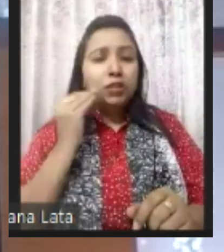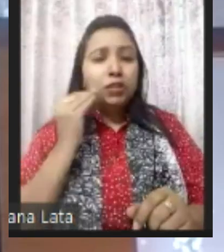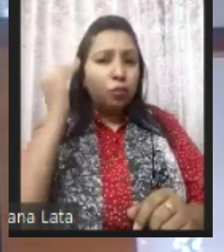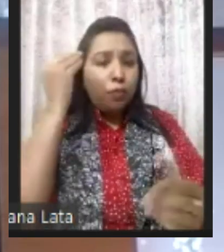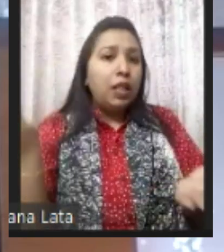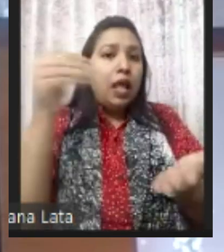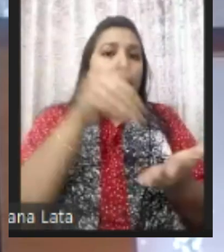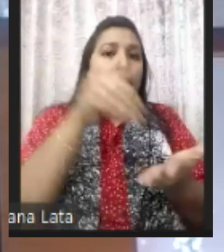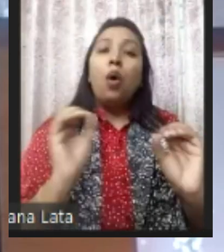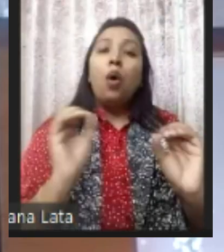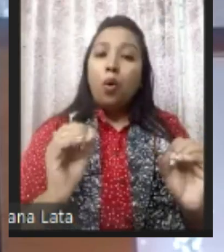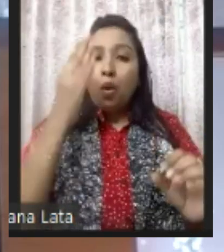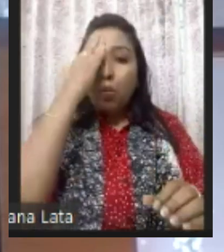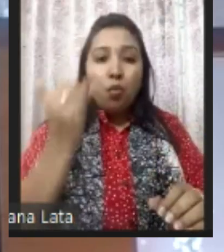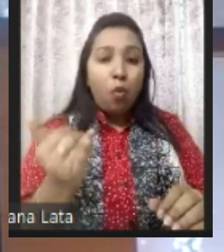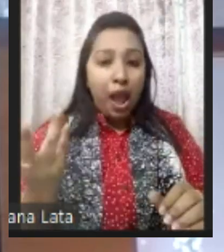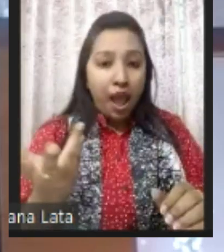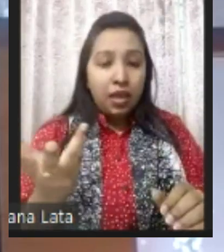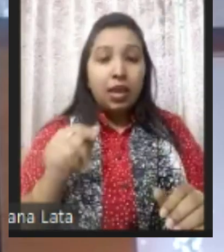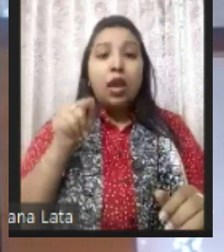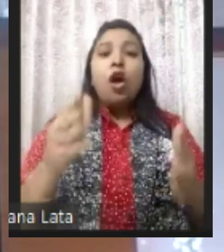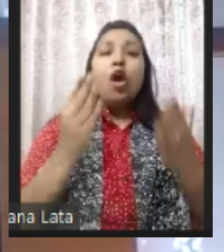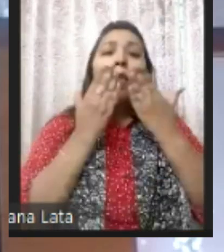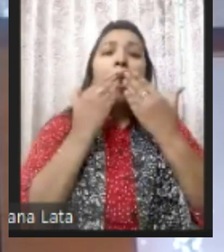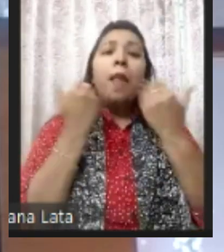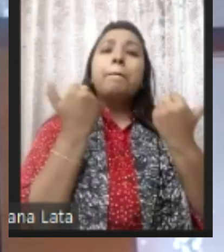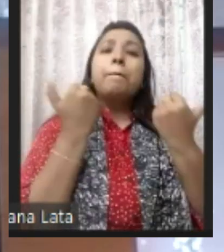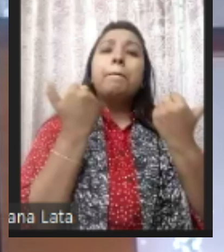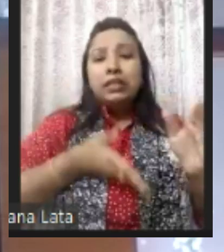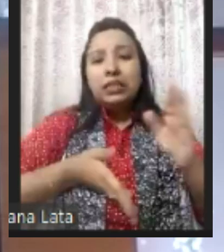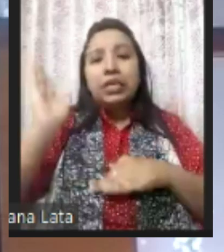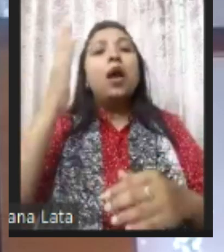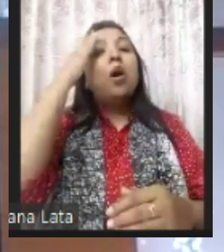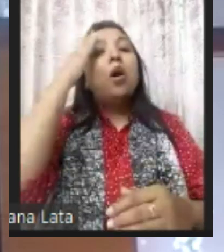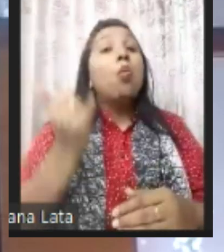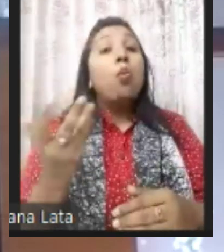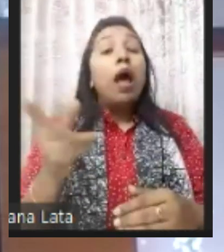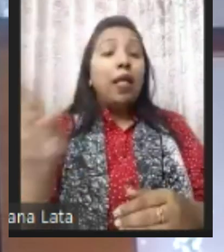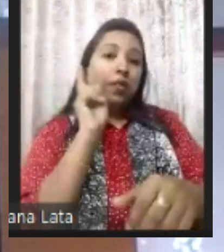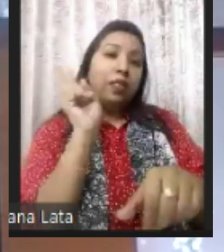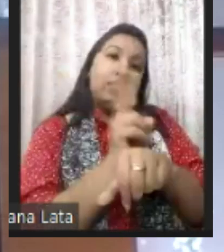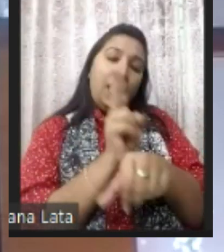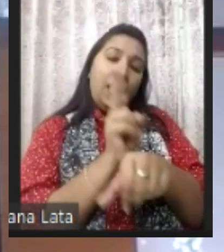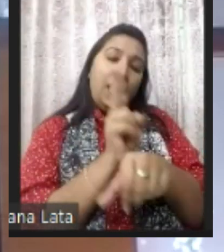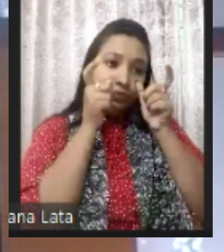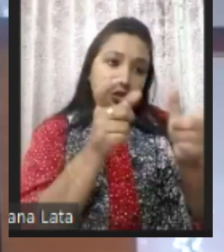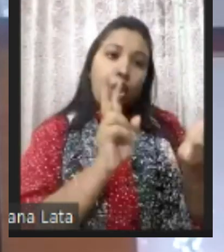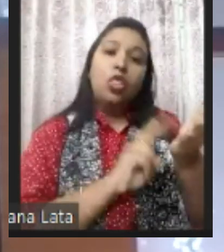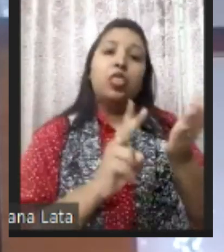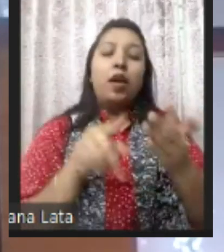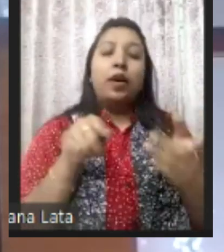Because the education system is not inclusive. Although we have an inclusive education policy and we are trying, so we need